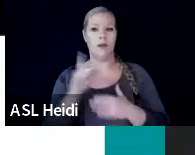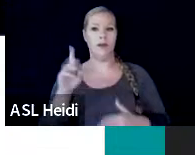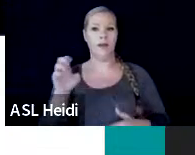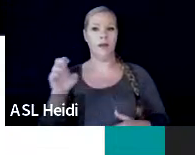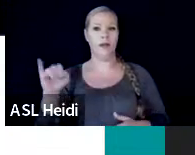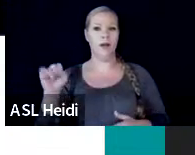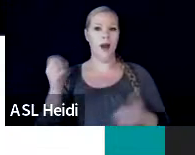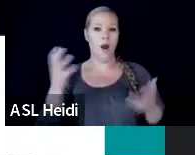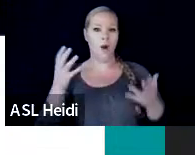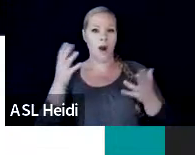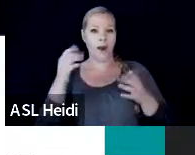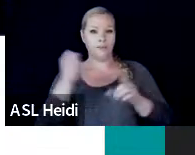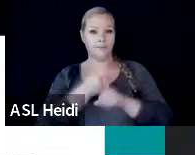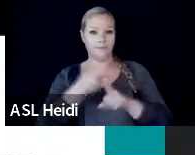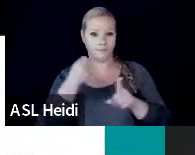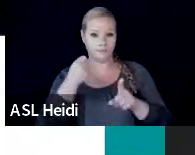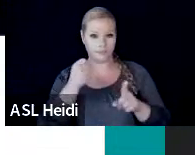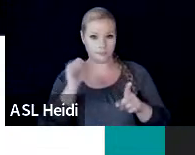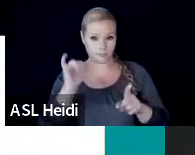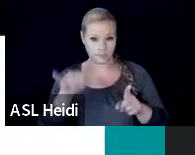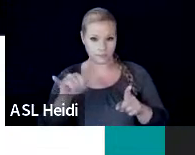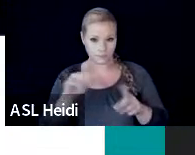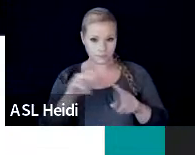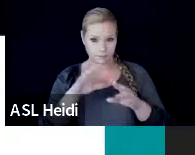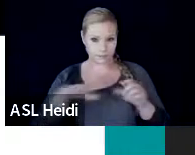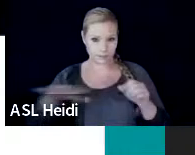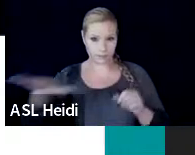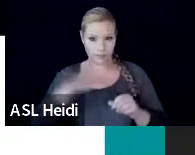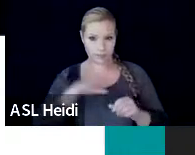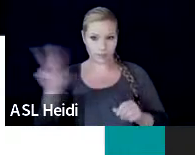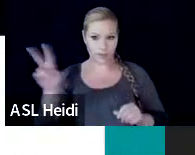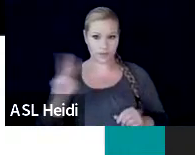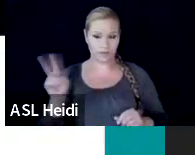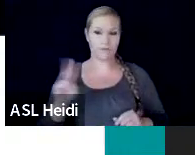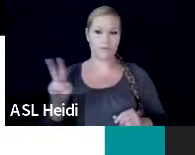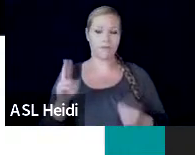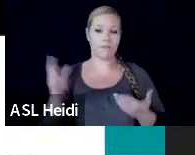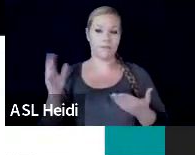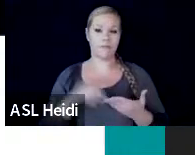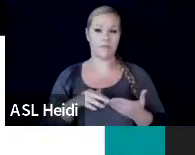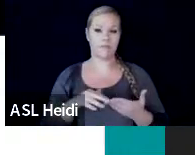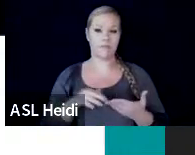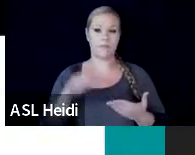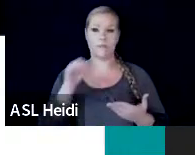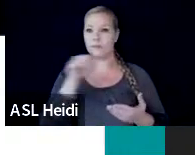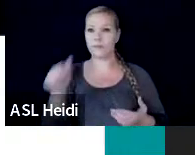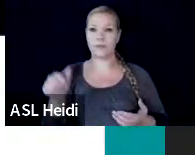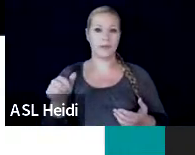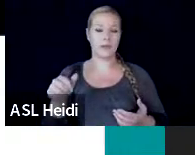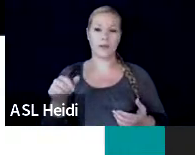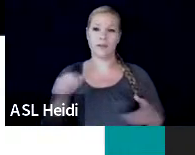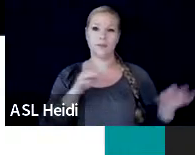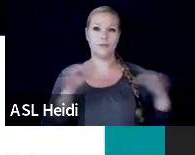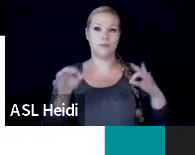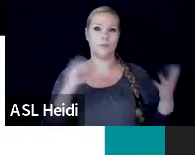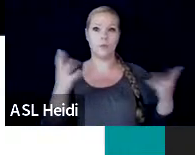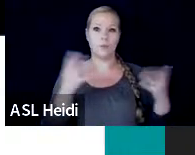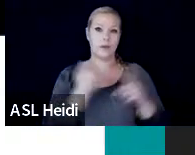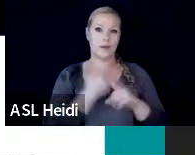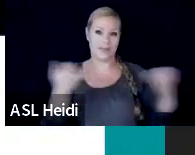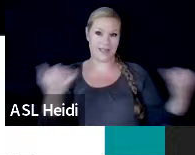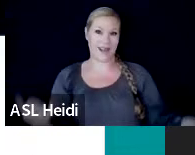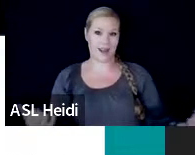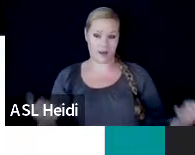analyzing what impacts through that tight area of Vancouver. Again, not describing what the impacts are now. We